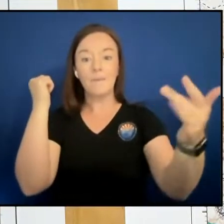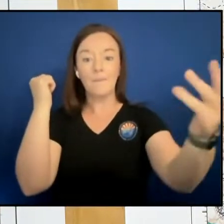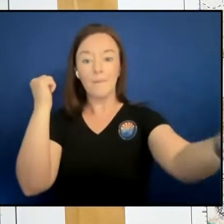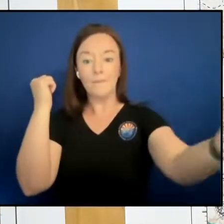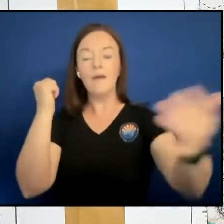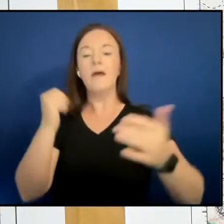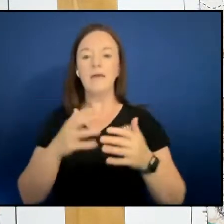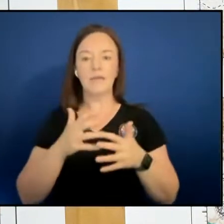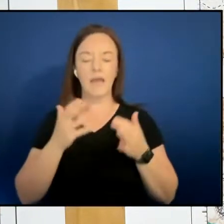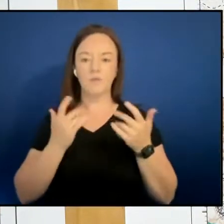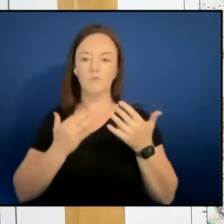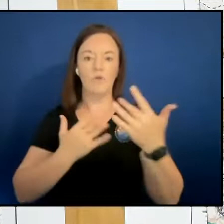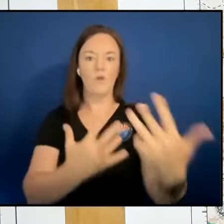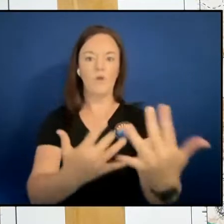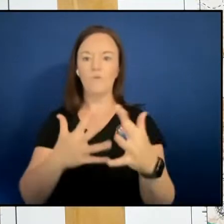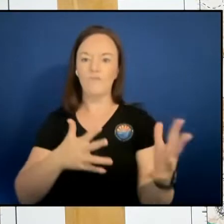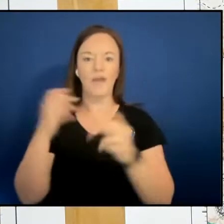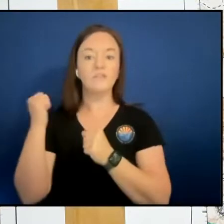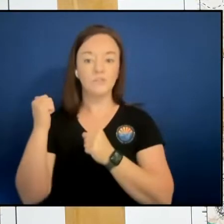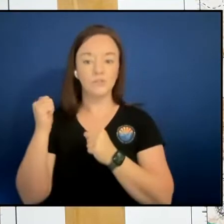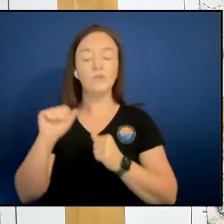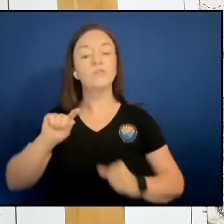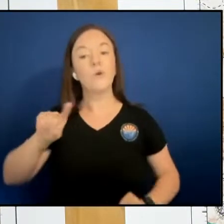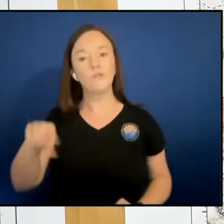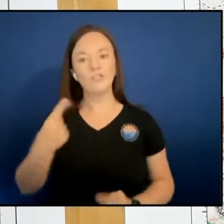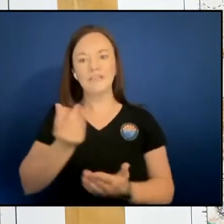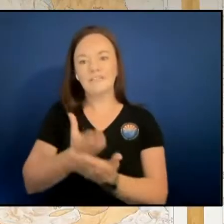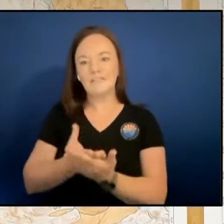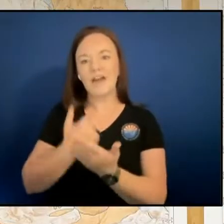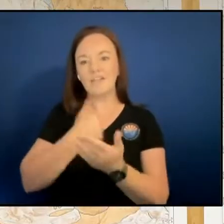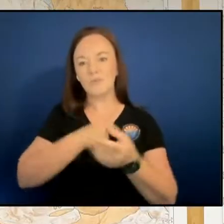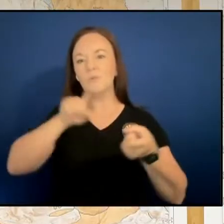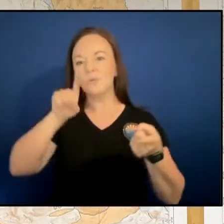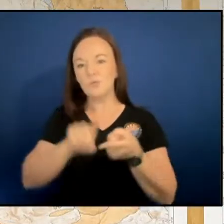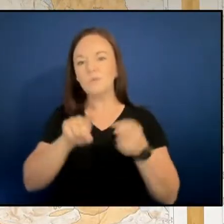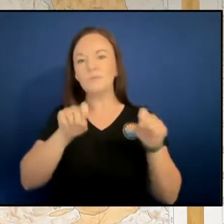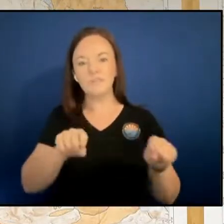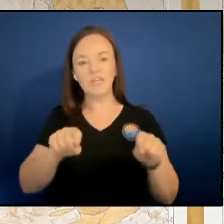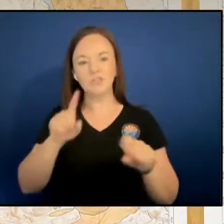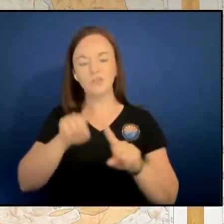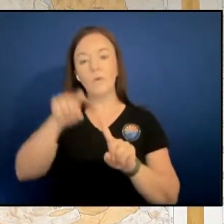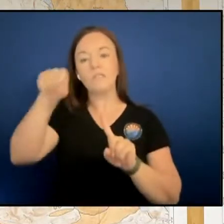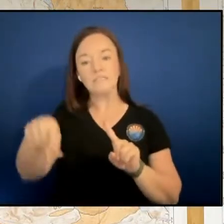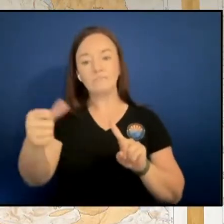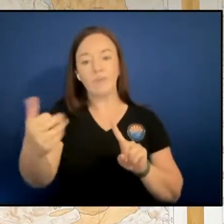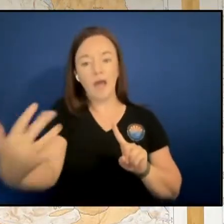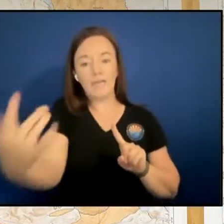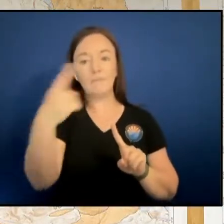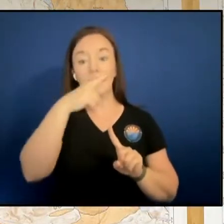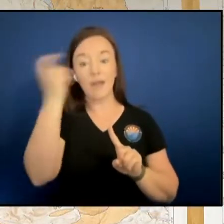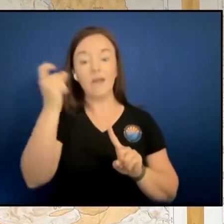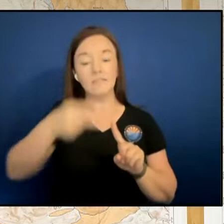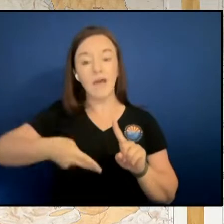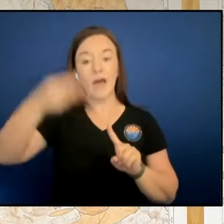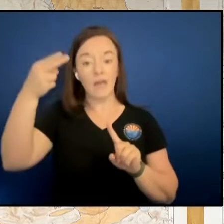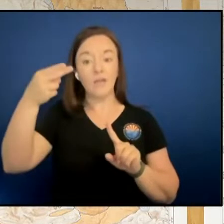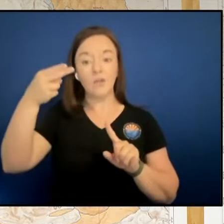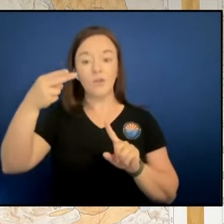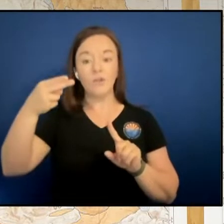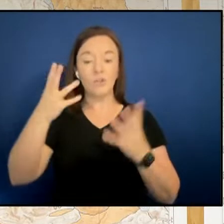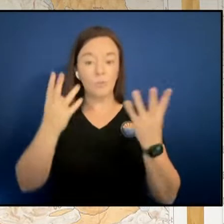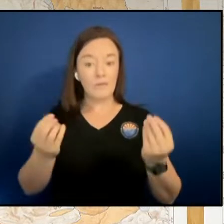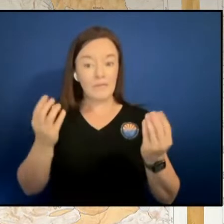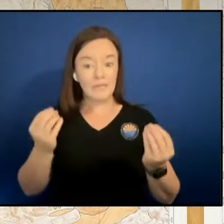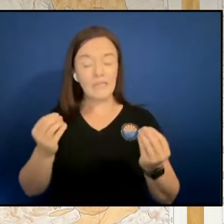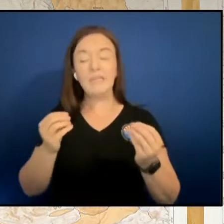lot quicker. So just the fact that we're reducing the spotting potential with the higher relative humidity, even absent of rain, is